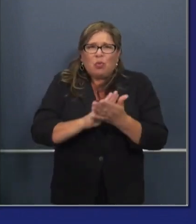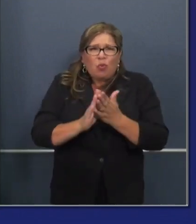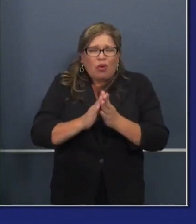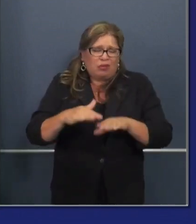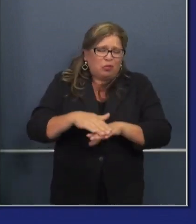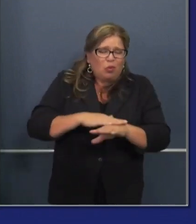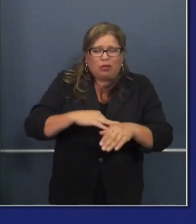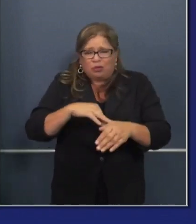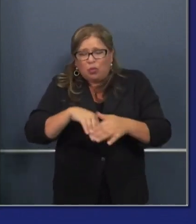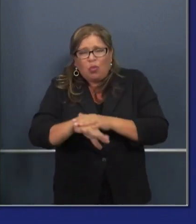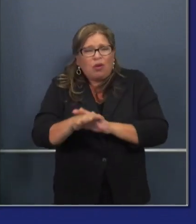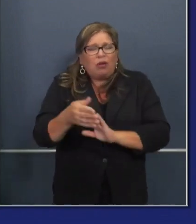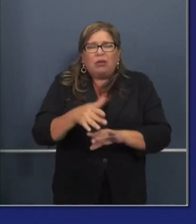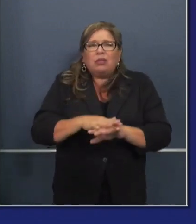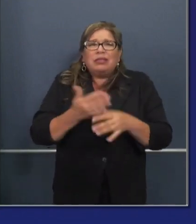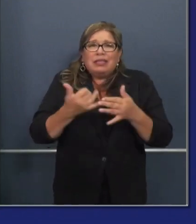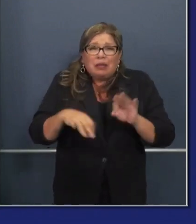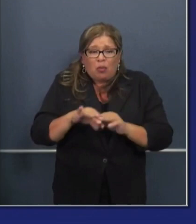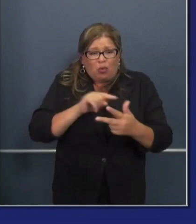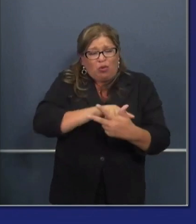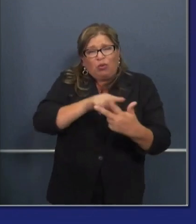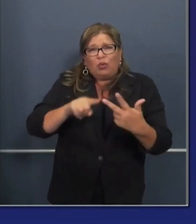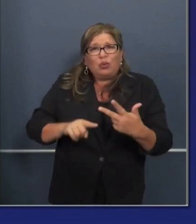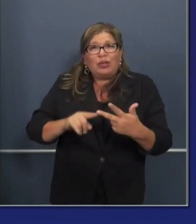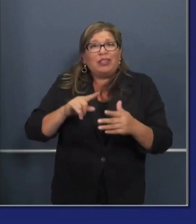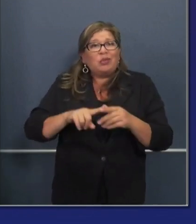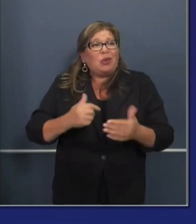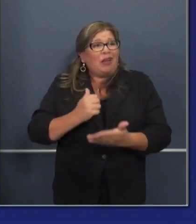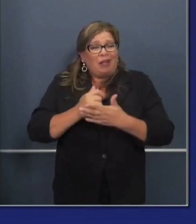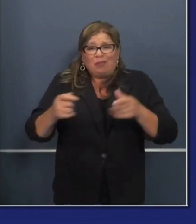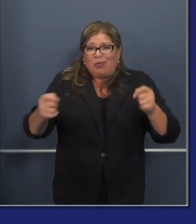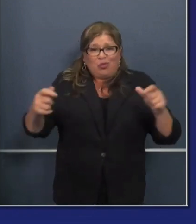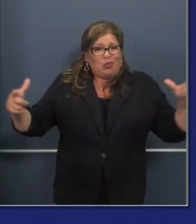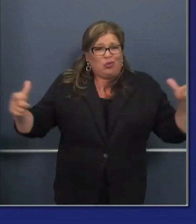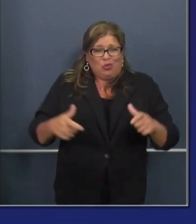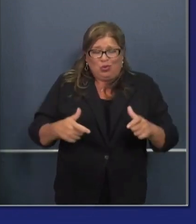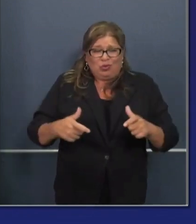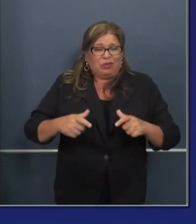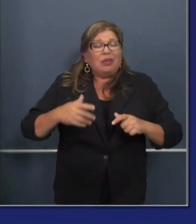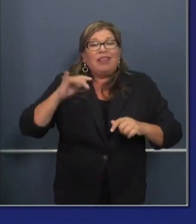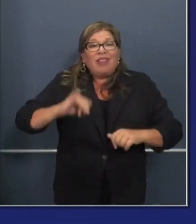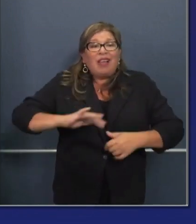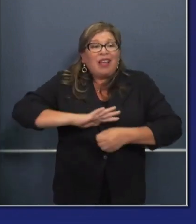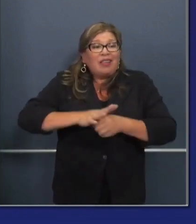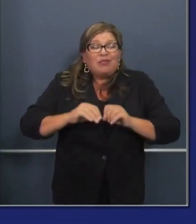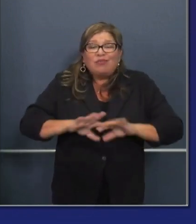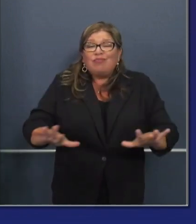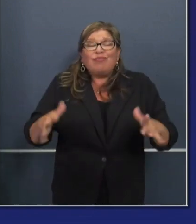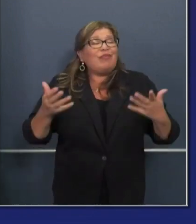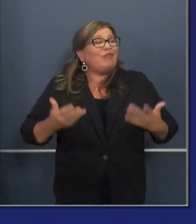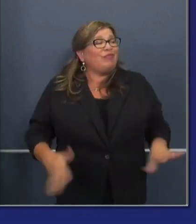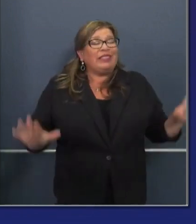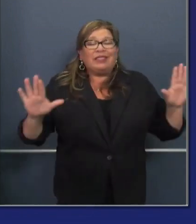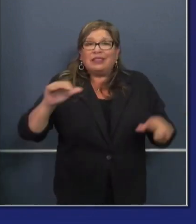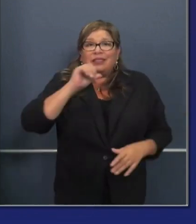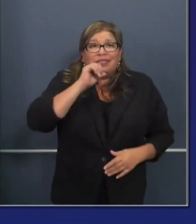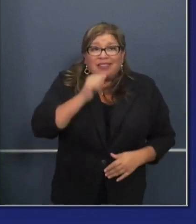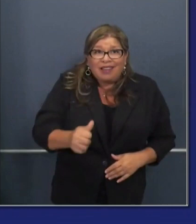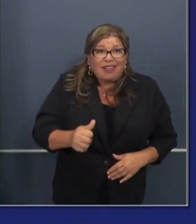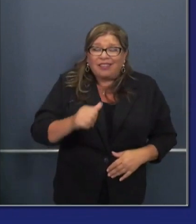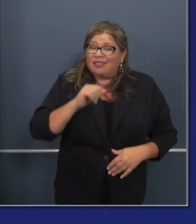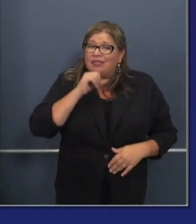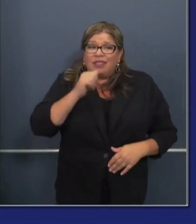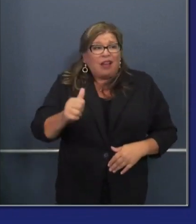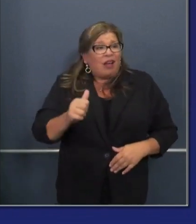foundational in terms of mitigating the spread of this virus. We are not out of the first wave of this virus. We're